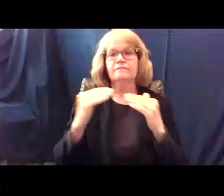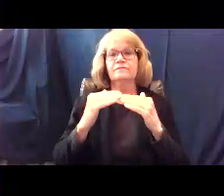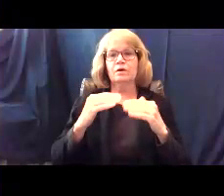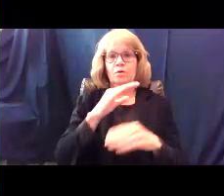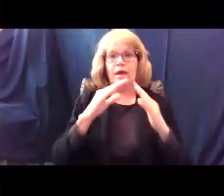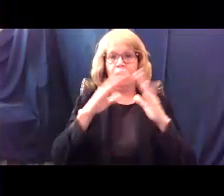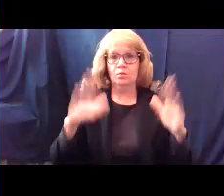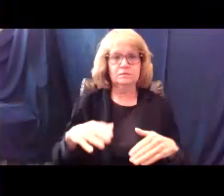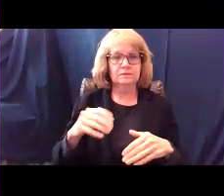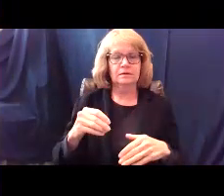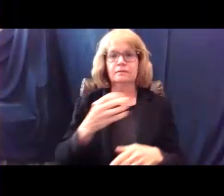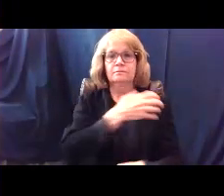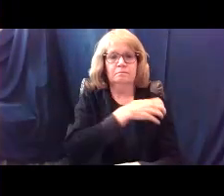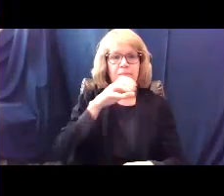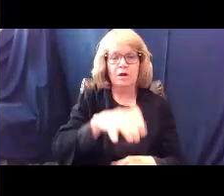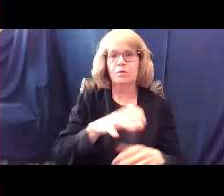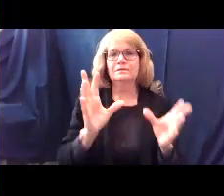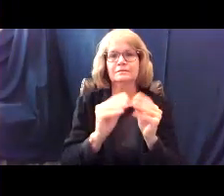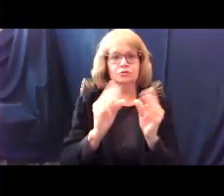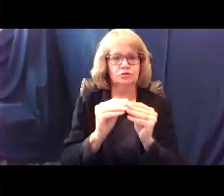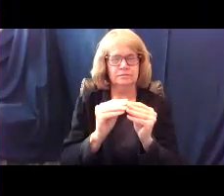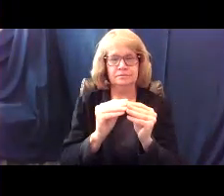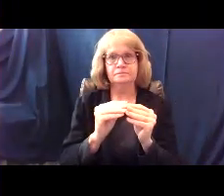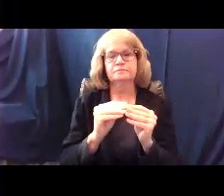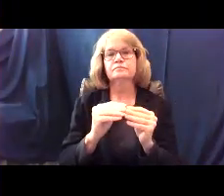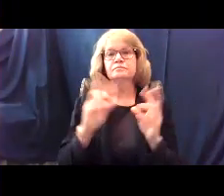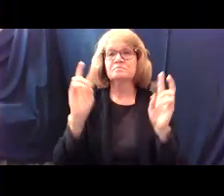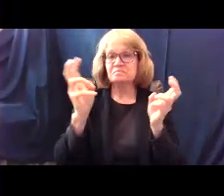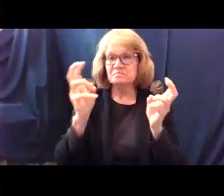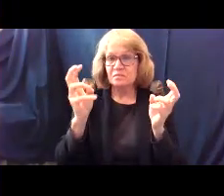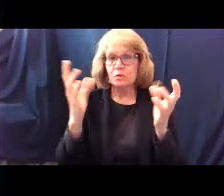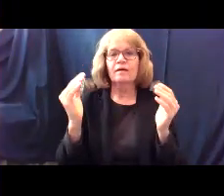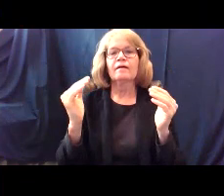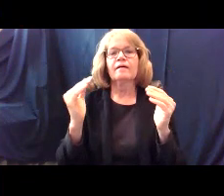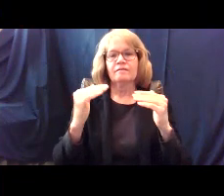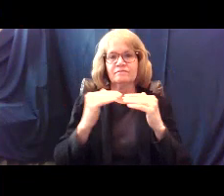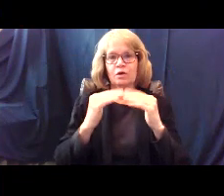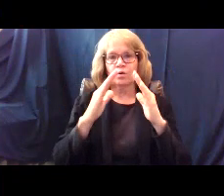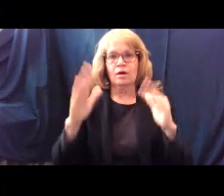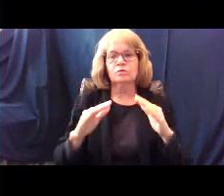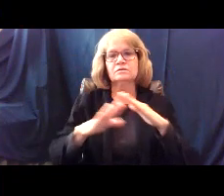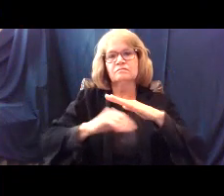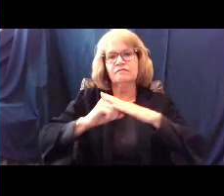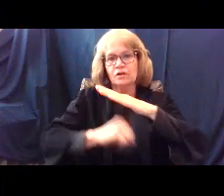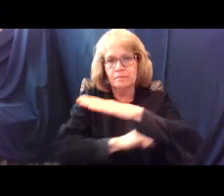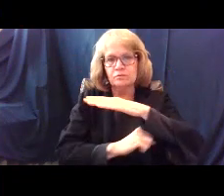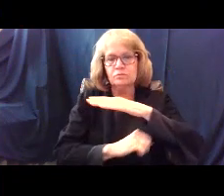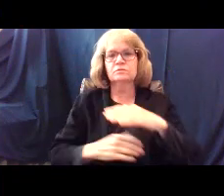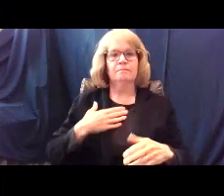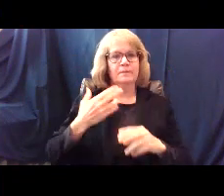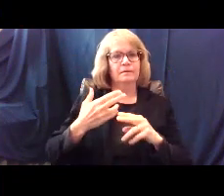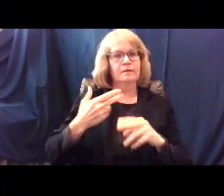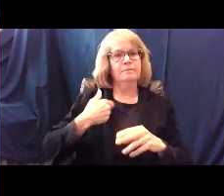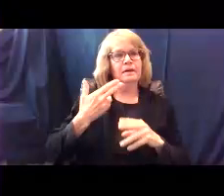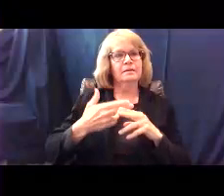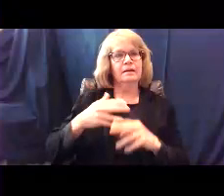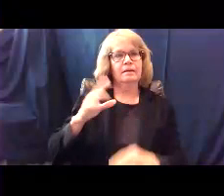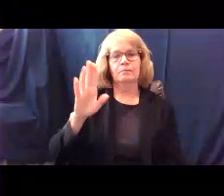Hour session. Our topic this month is Fair Housing Fundamentals. My name is Brittany Mellinger, and I'll be your presenter